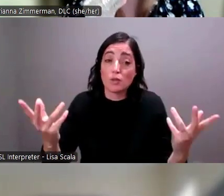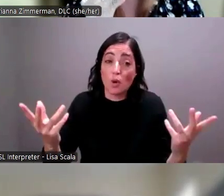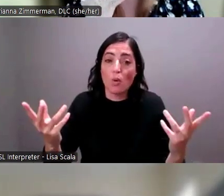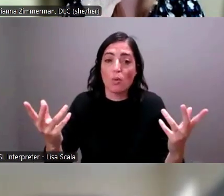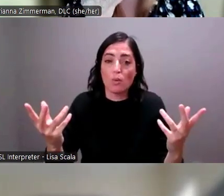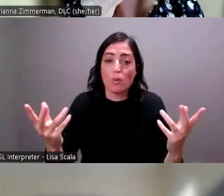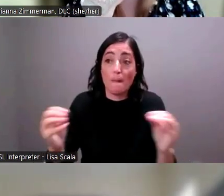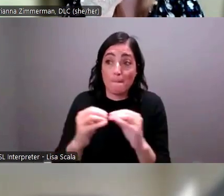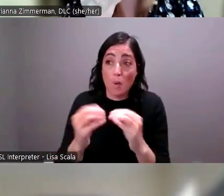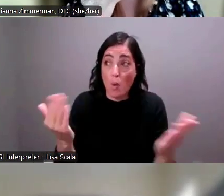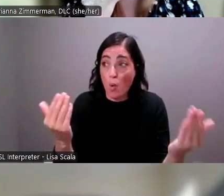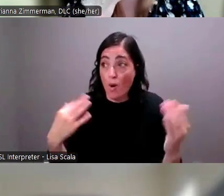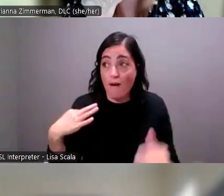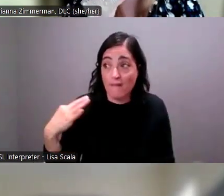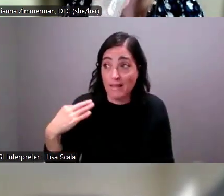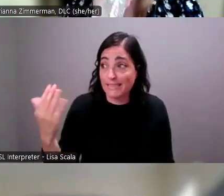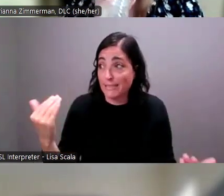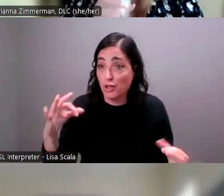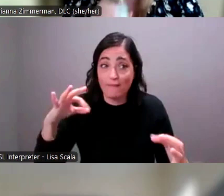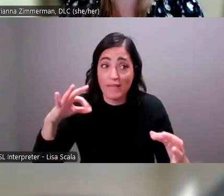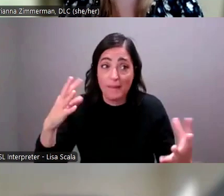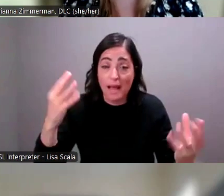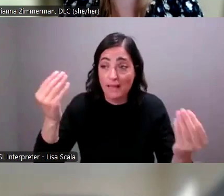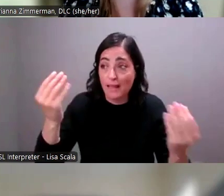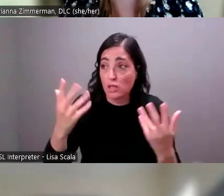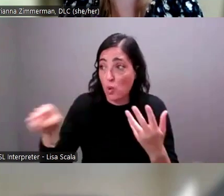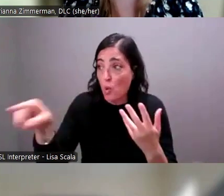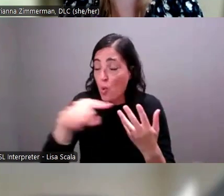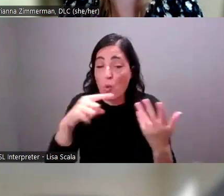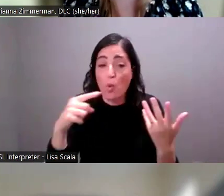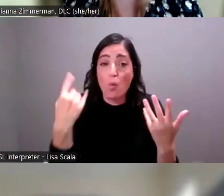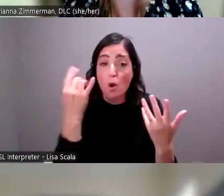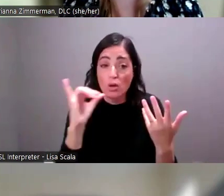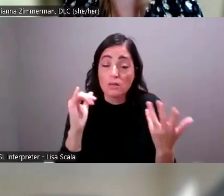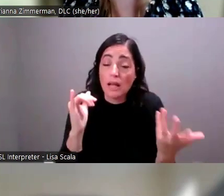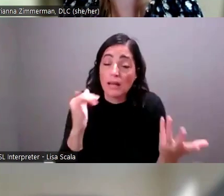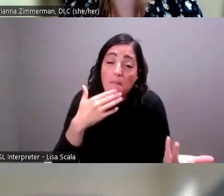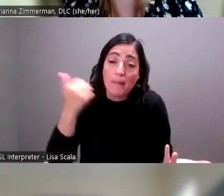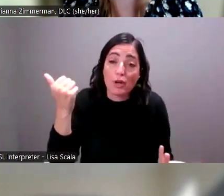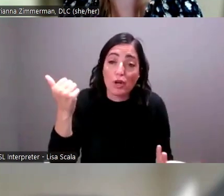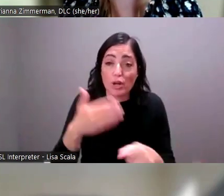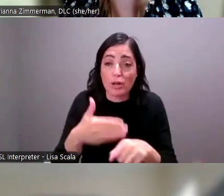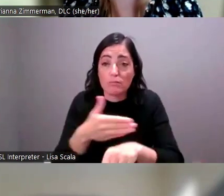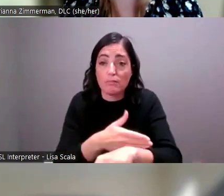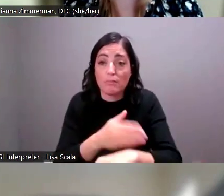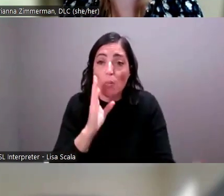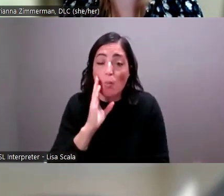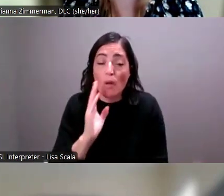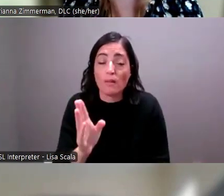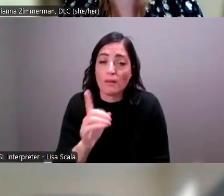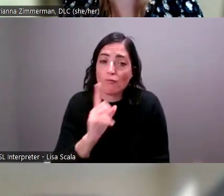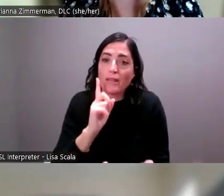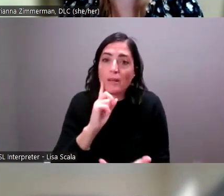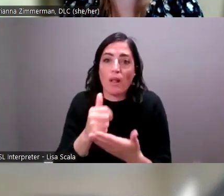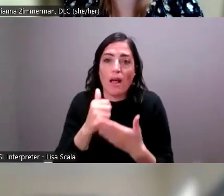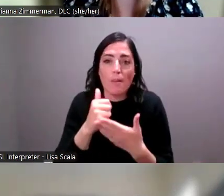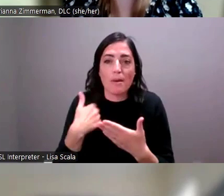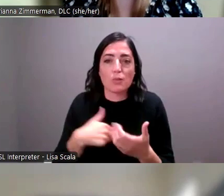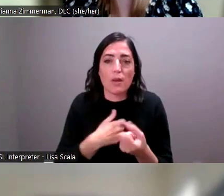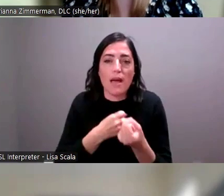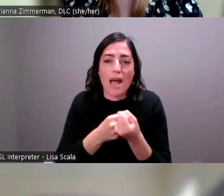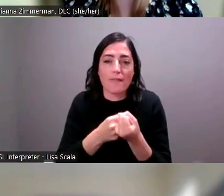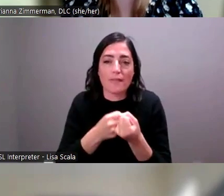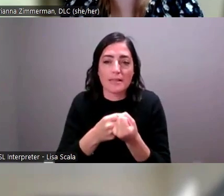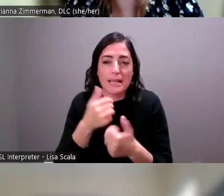more that folks can give us input on, the better it will be. And that will really help us in our advocacy to make sure